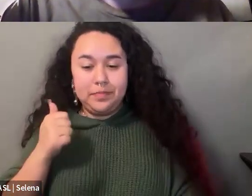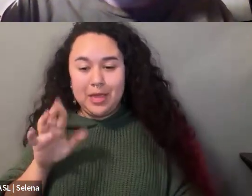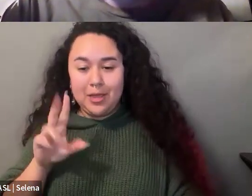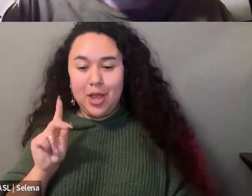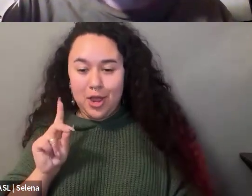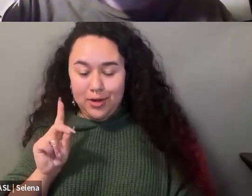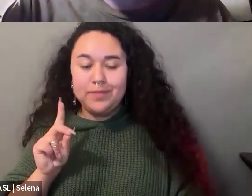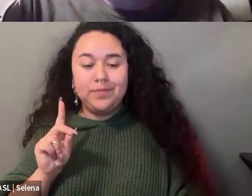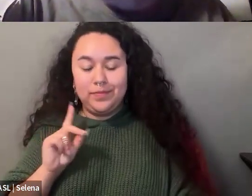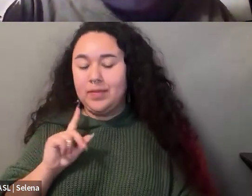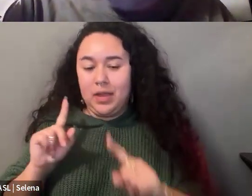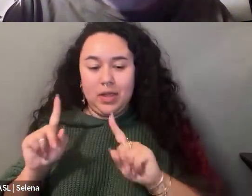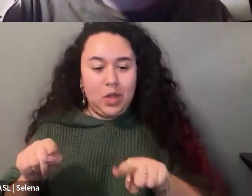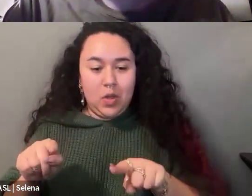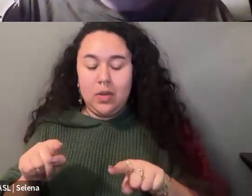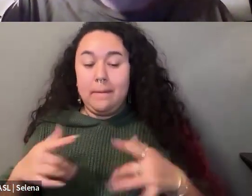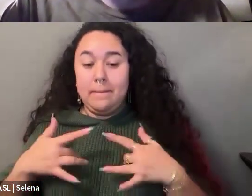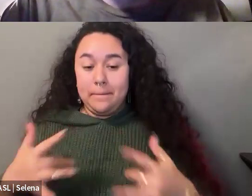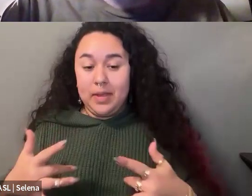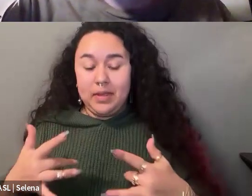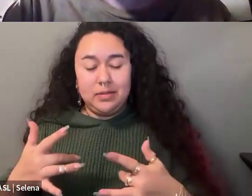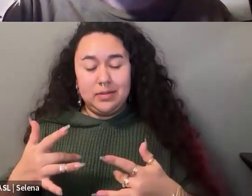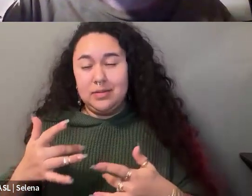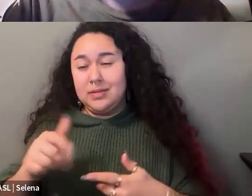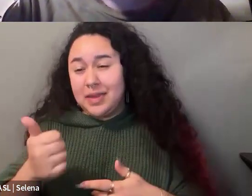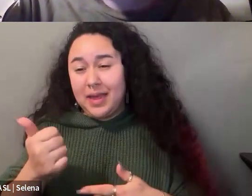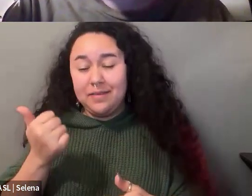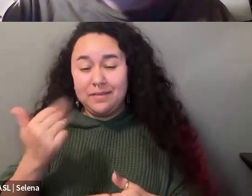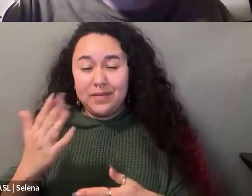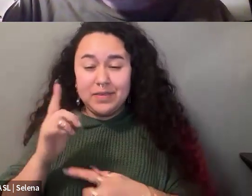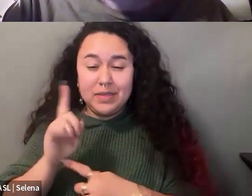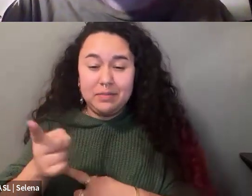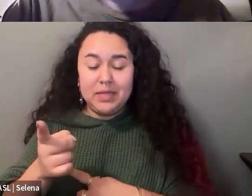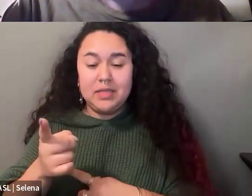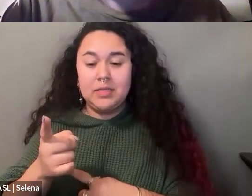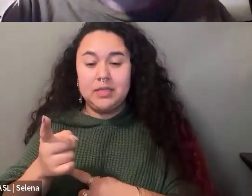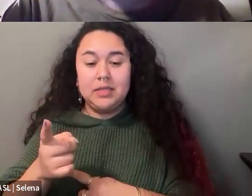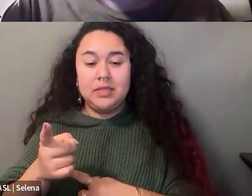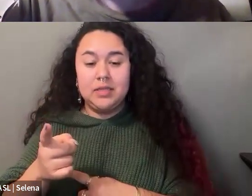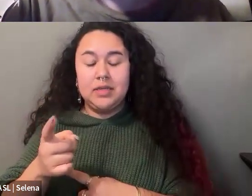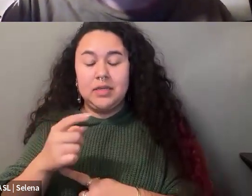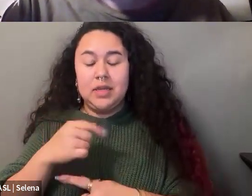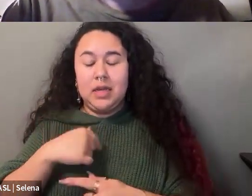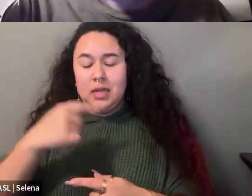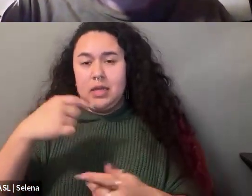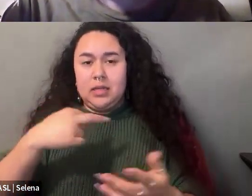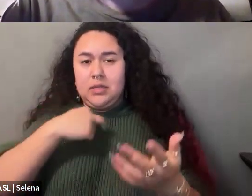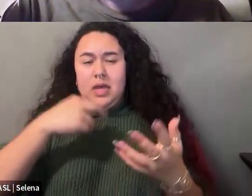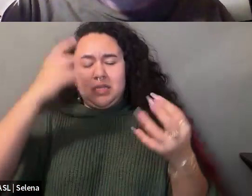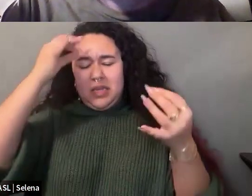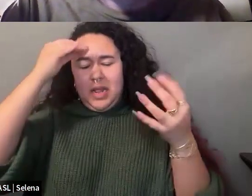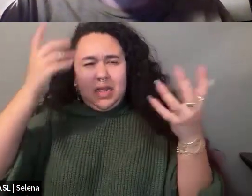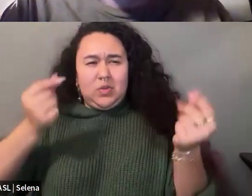backyard, and often within 10 or 15 minutes, I get unstuck. I